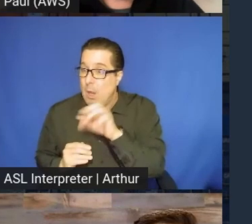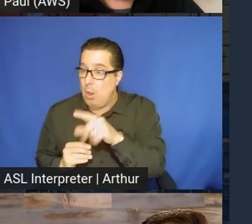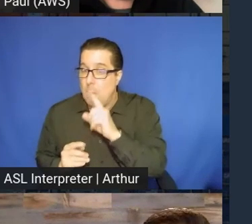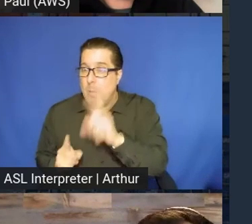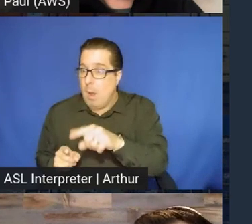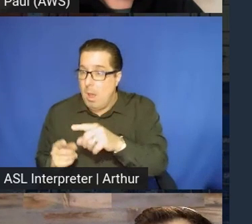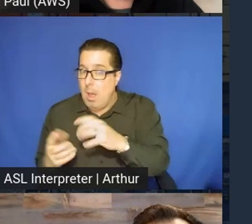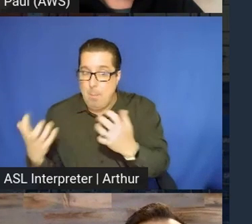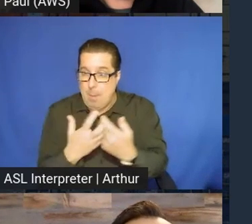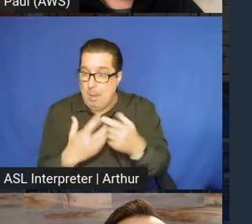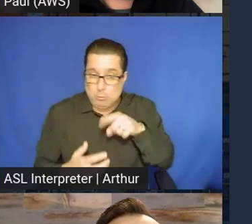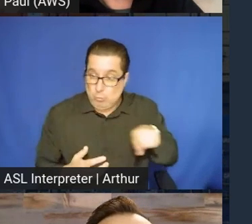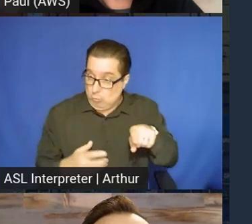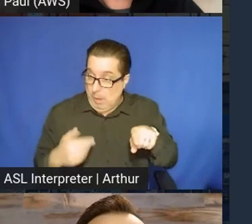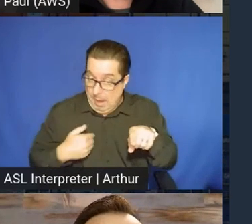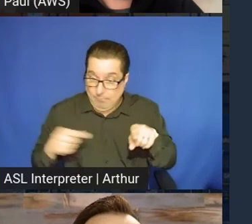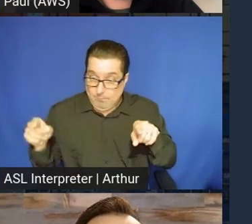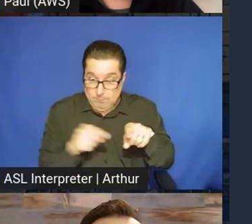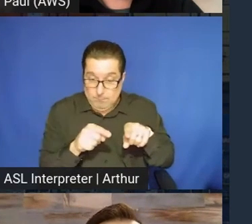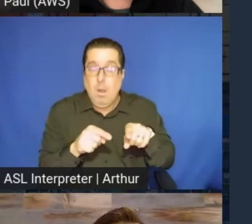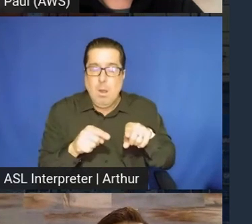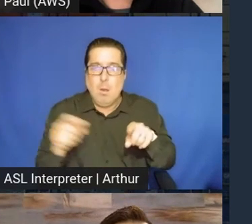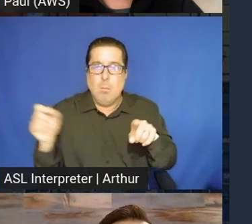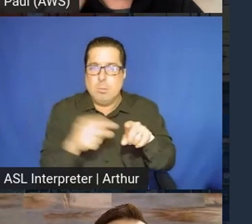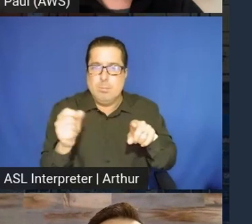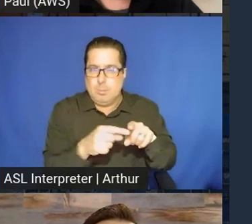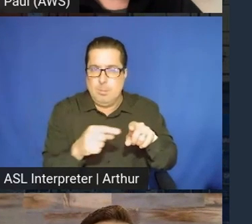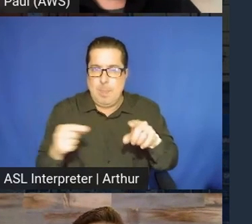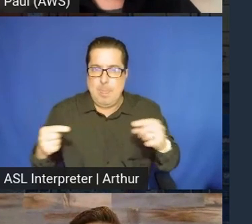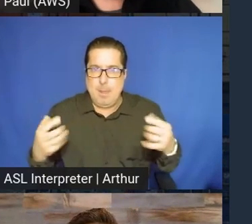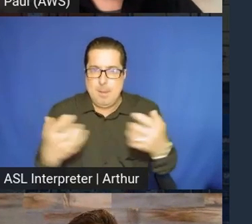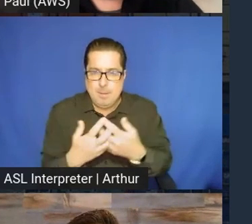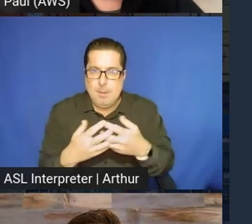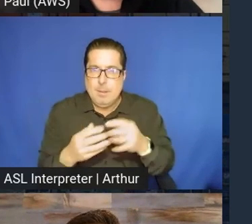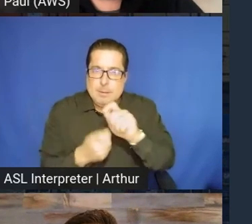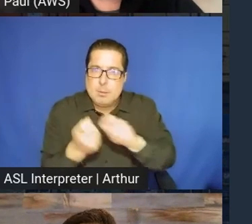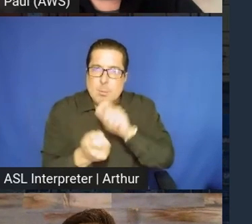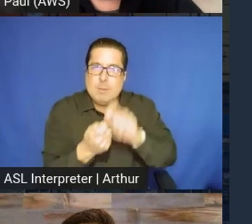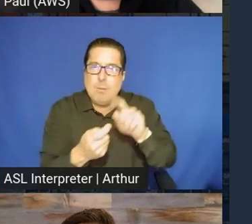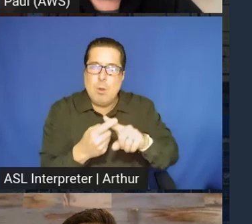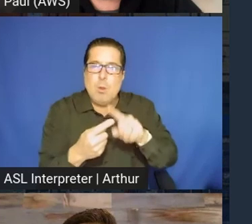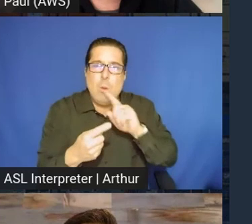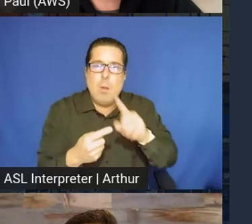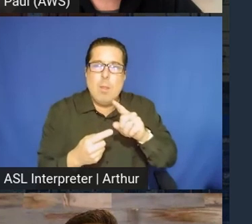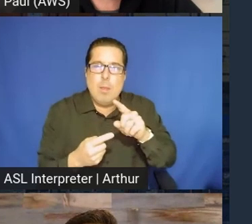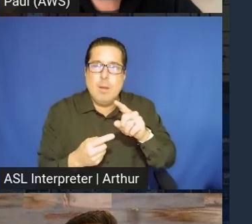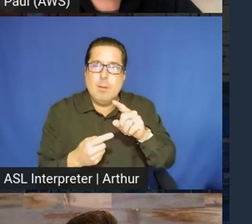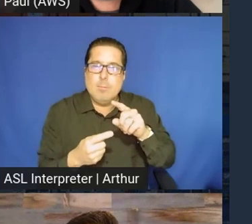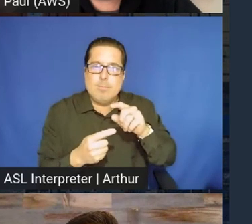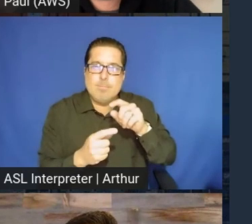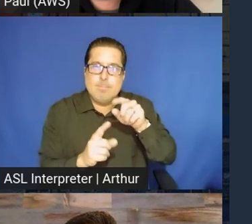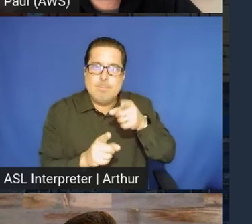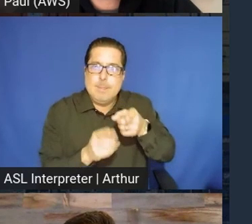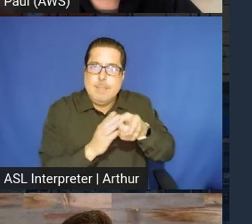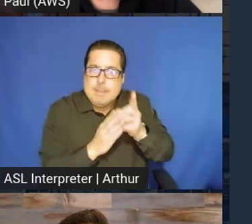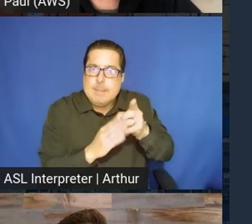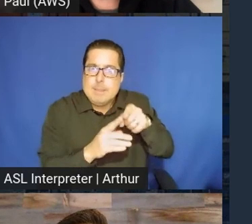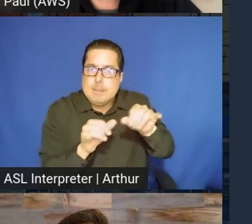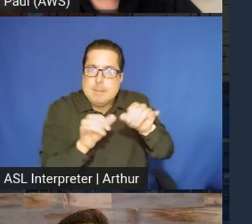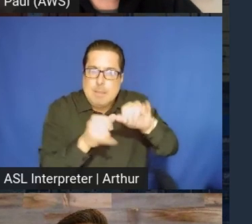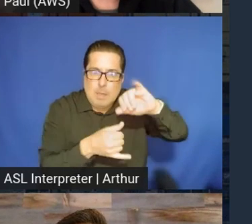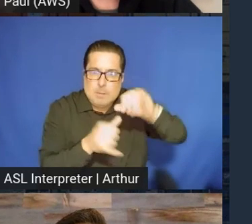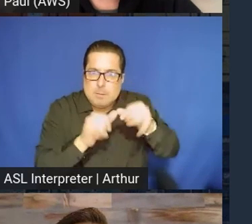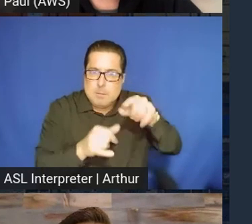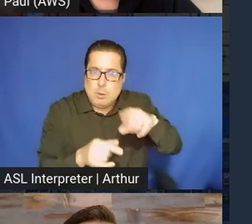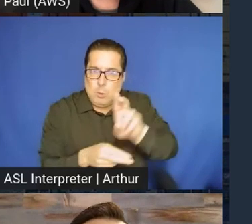so it's very specific to the instance sizes that you're going to use. So what we